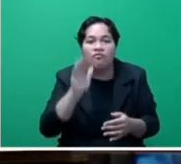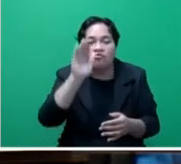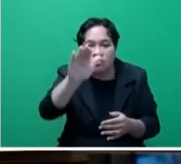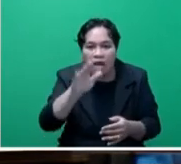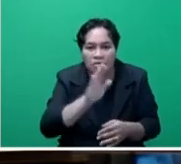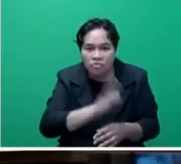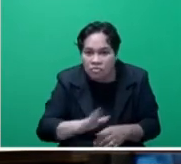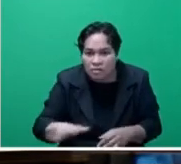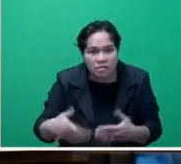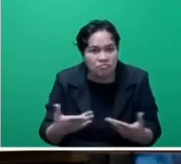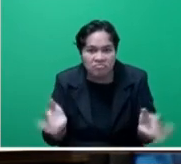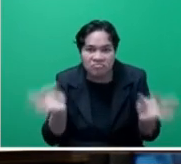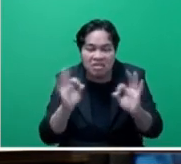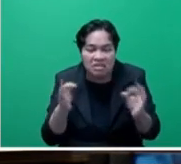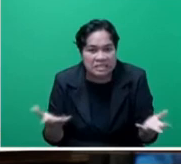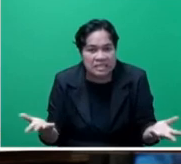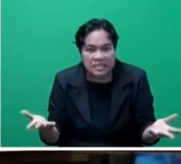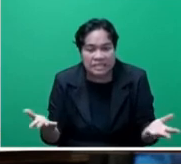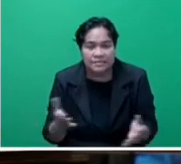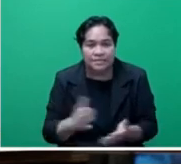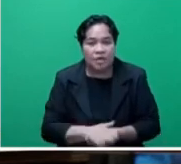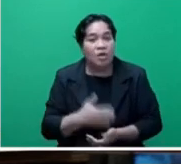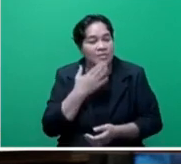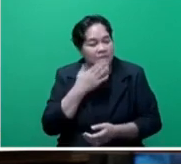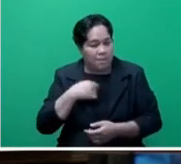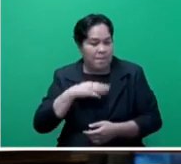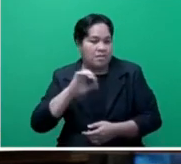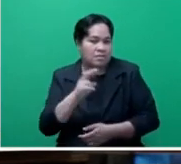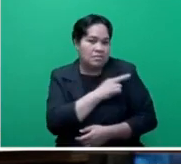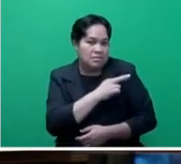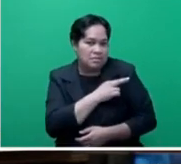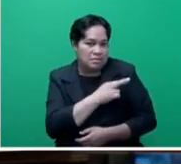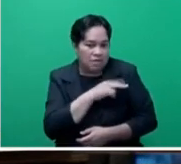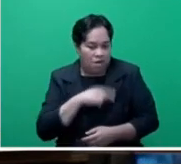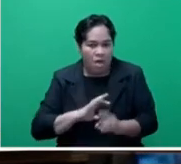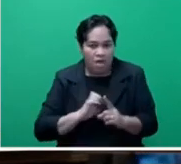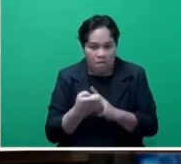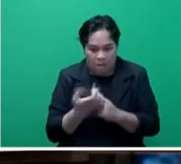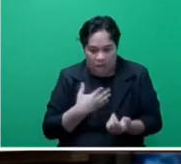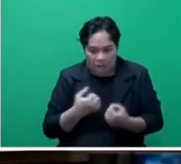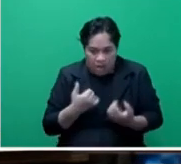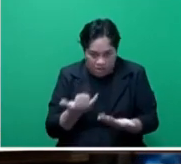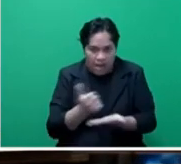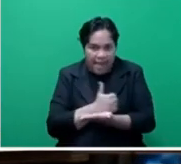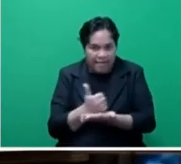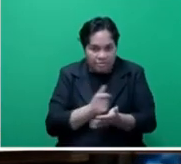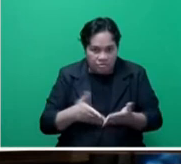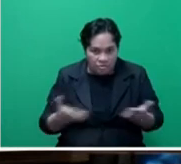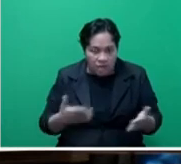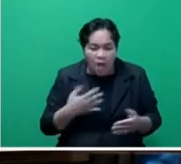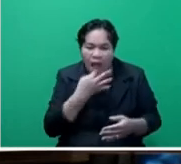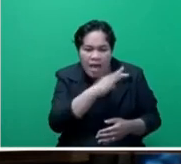unquote. Mr. Speaker, sir, we must take responsibility of our environment and our actions. I urge all Fijians to join